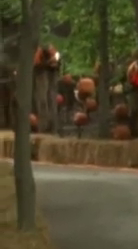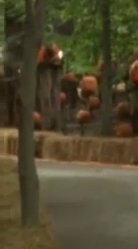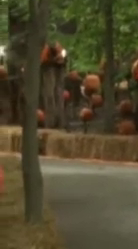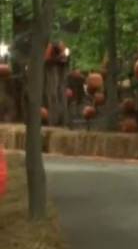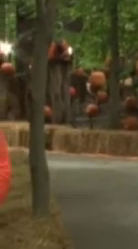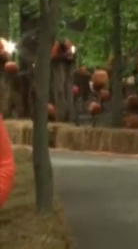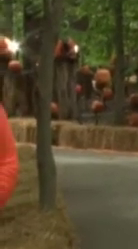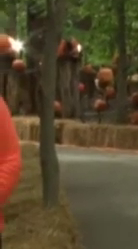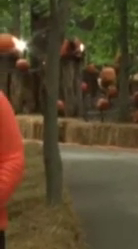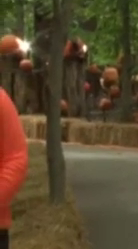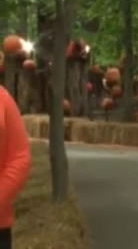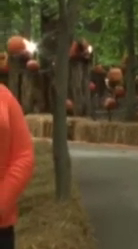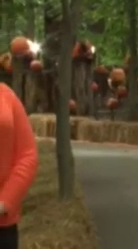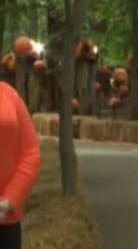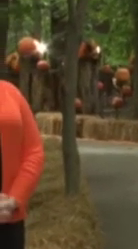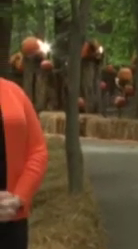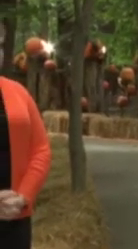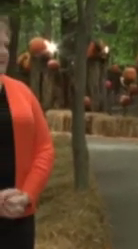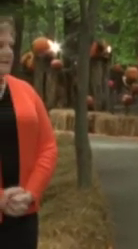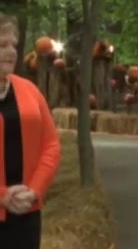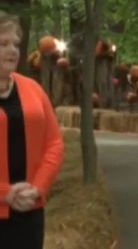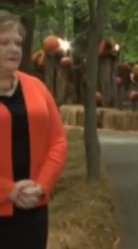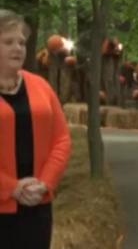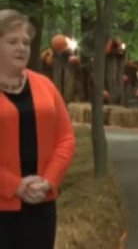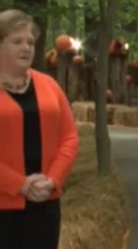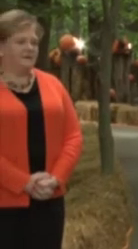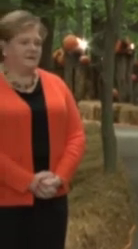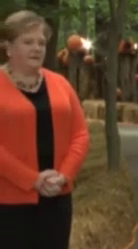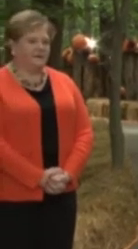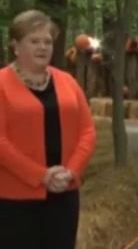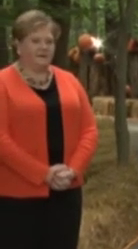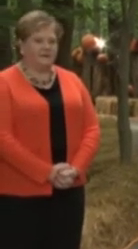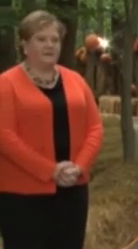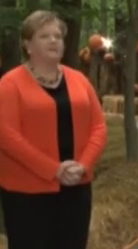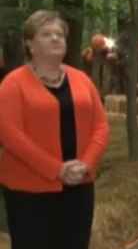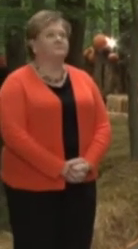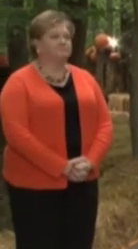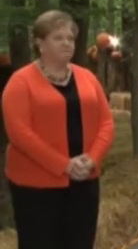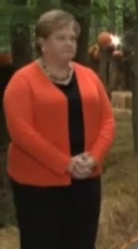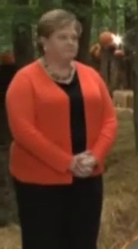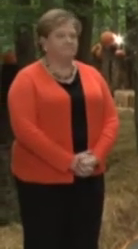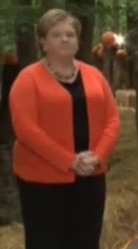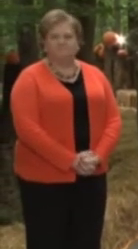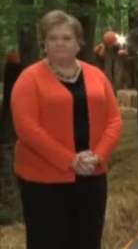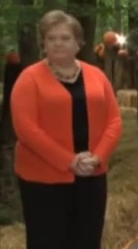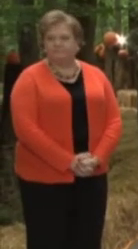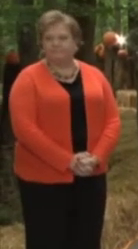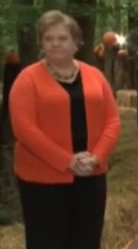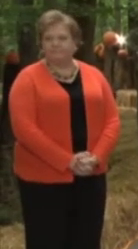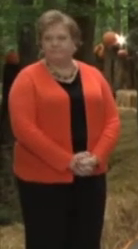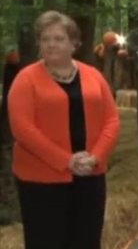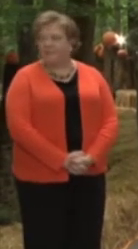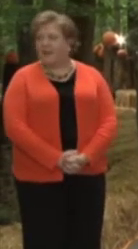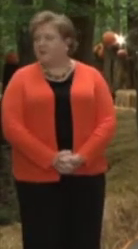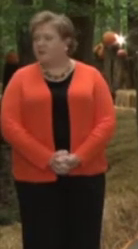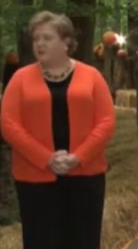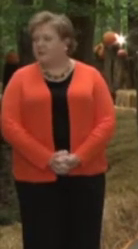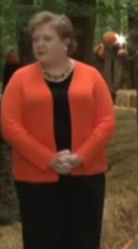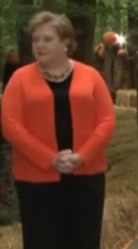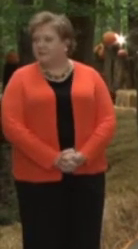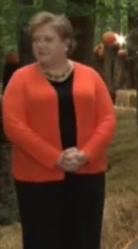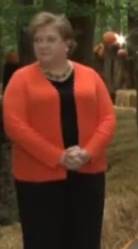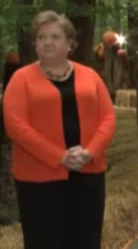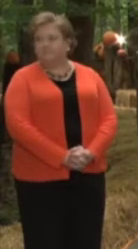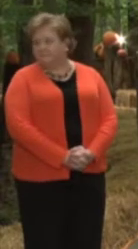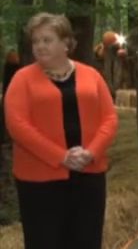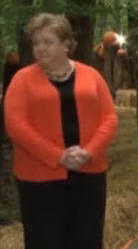You know, thank you, Travis, and can't wait for tonight's opening. And here's to beating last year's numbers,